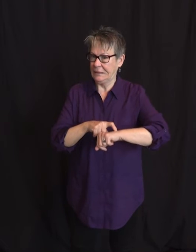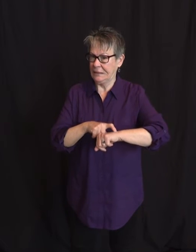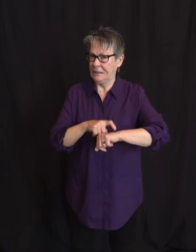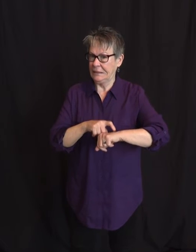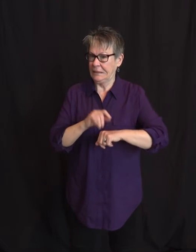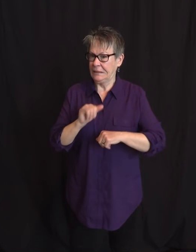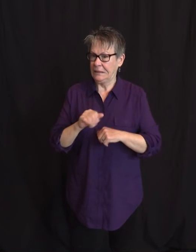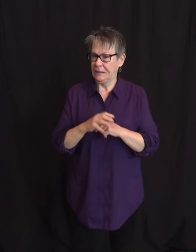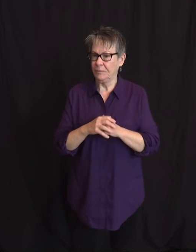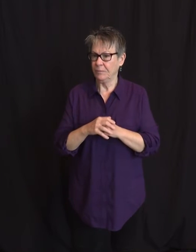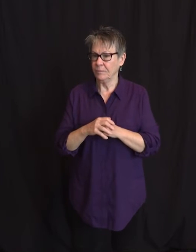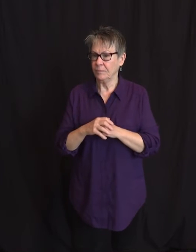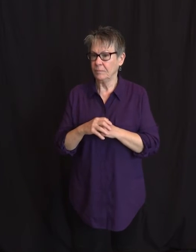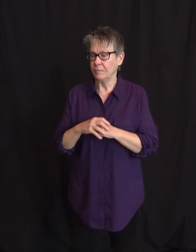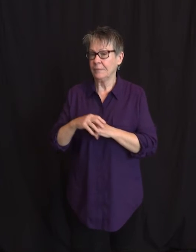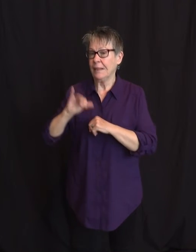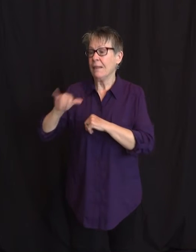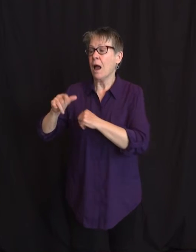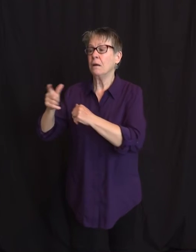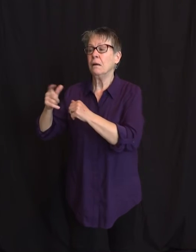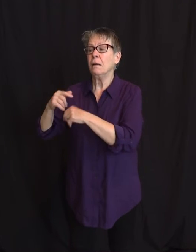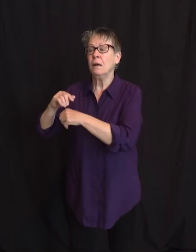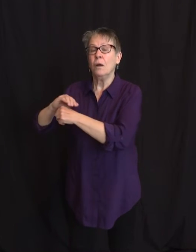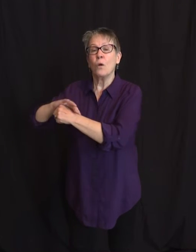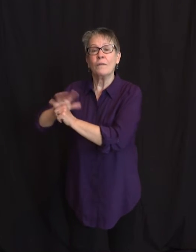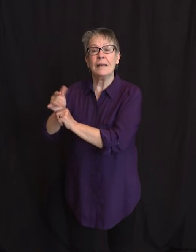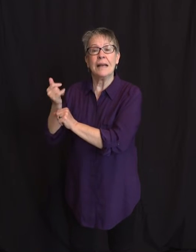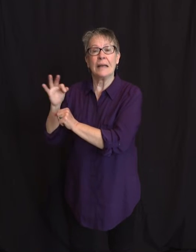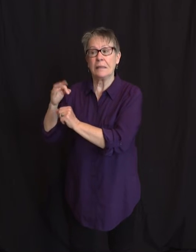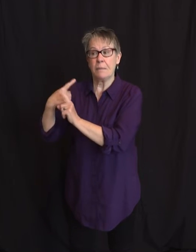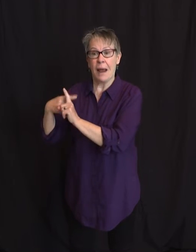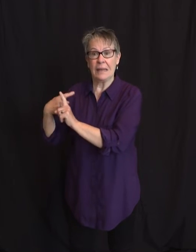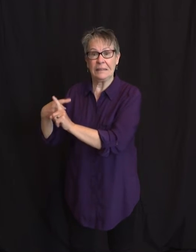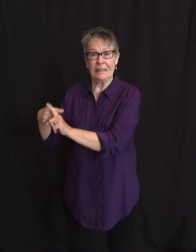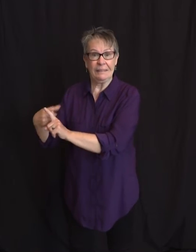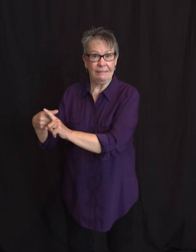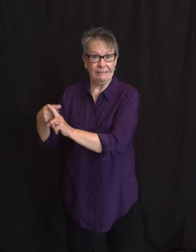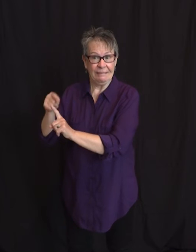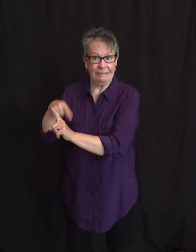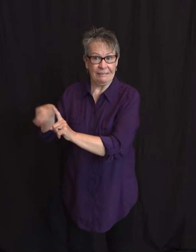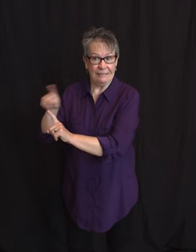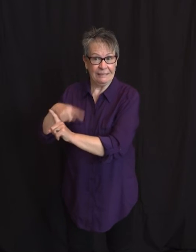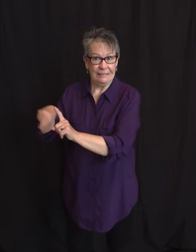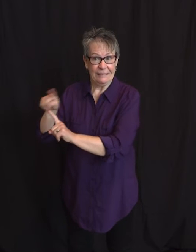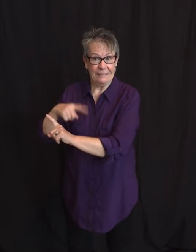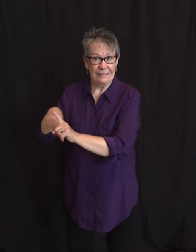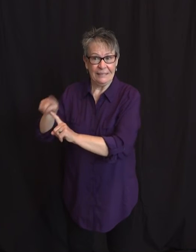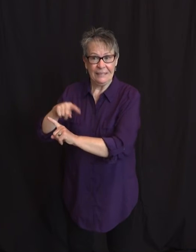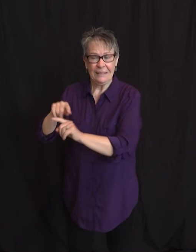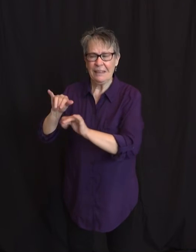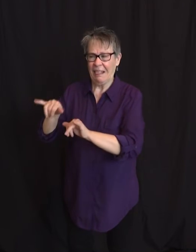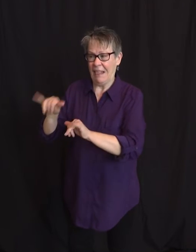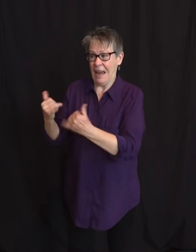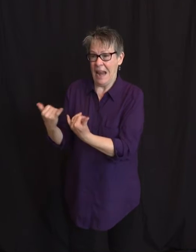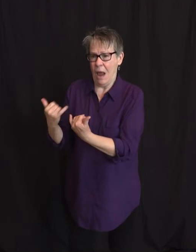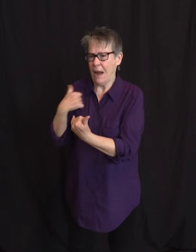has yours truly, the least usefulness, because it's not hard numbers, who's hospitalized, who's in an